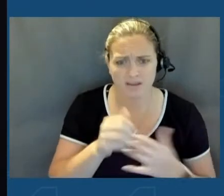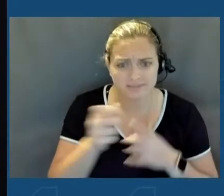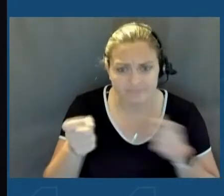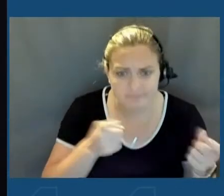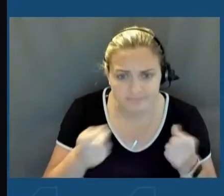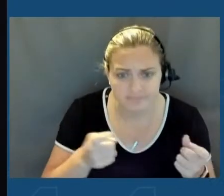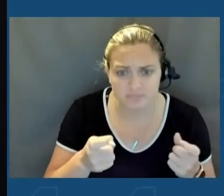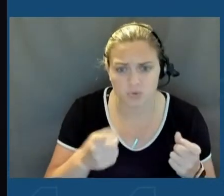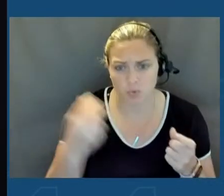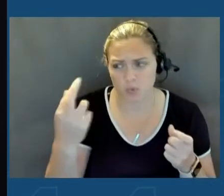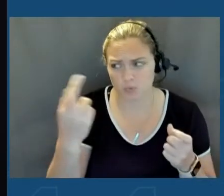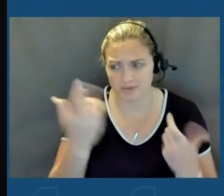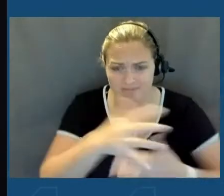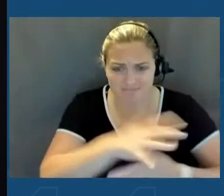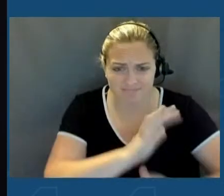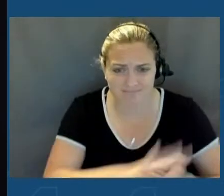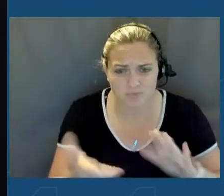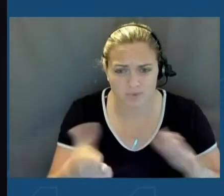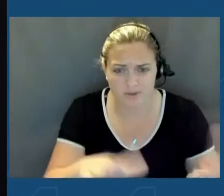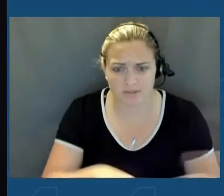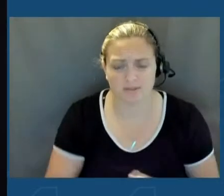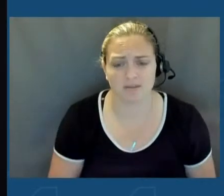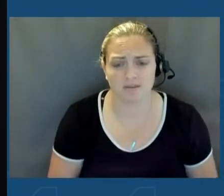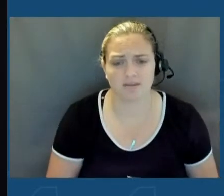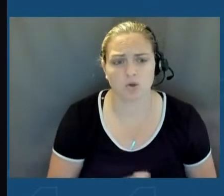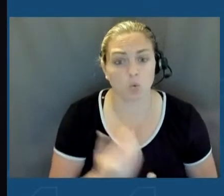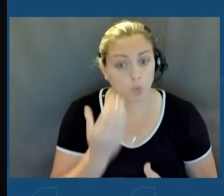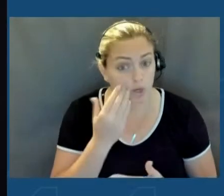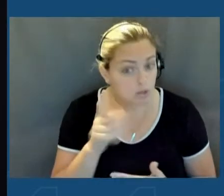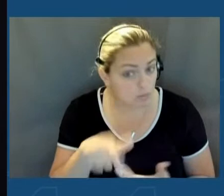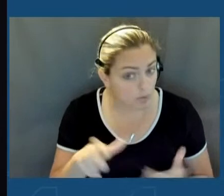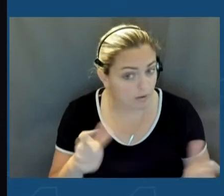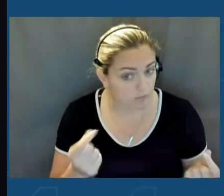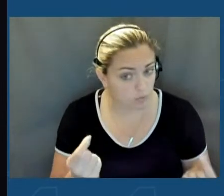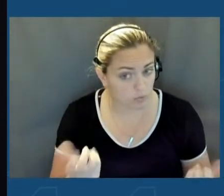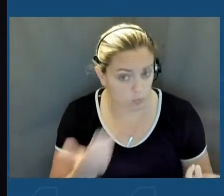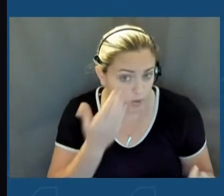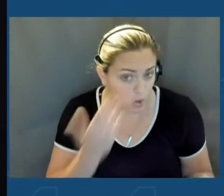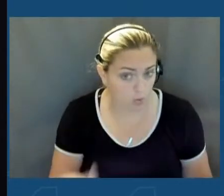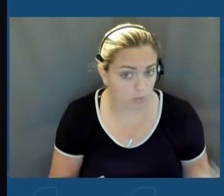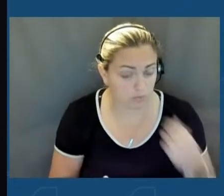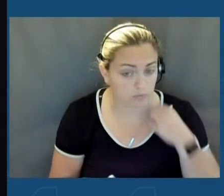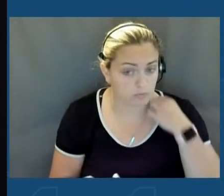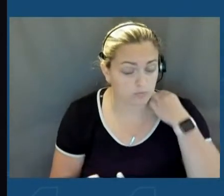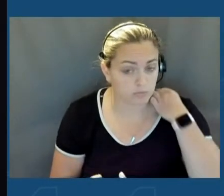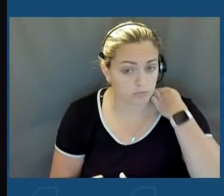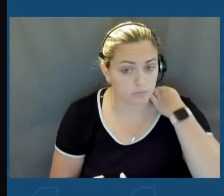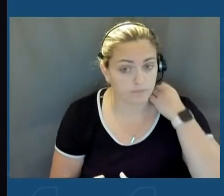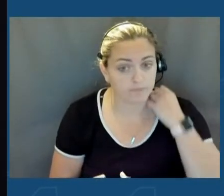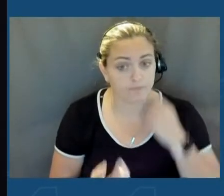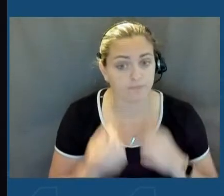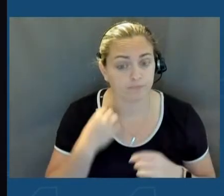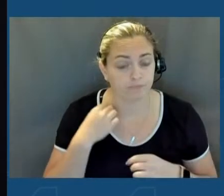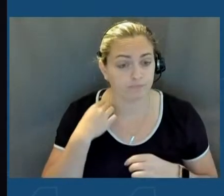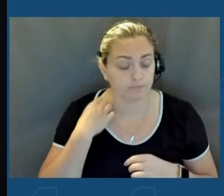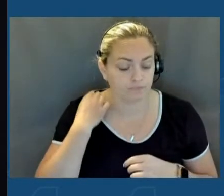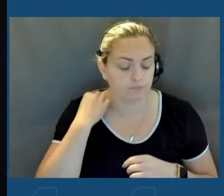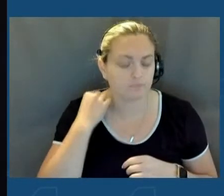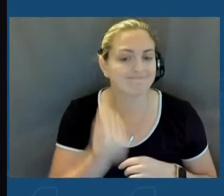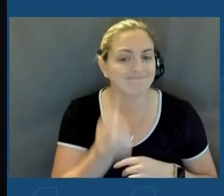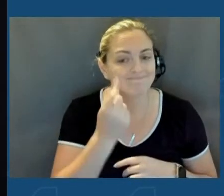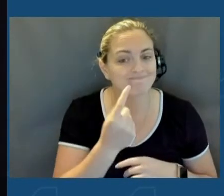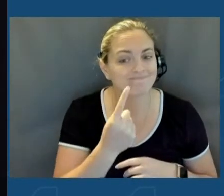death. We know what we have to do. And this is a crisis, the scale of which requires a